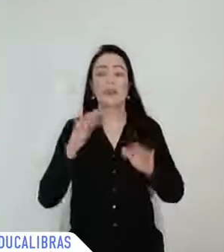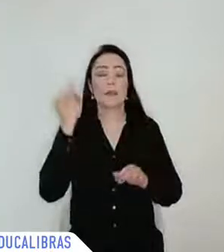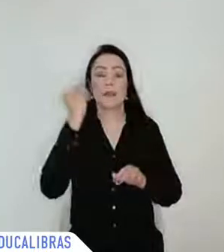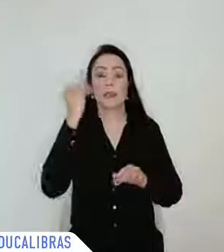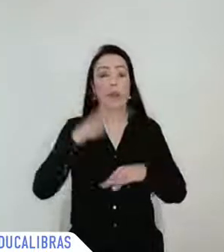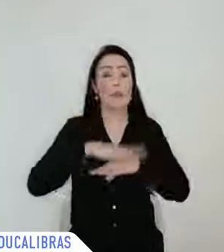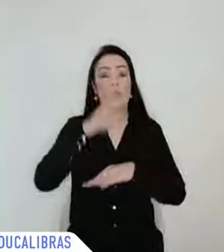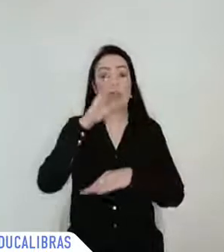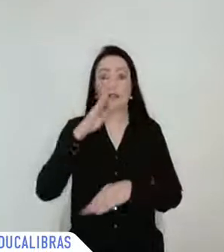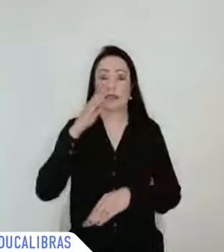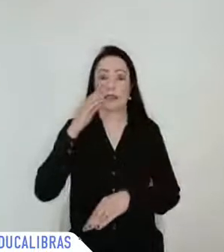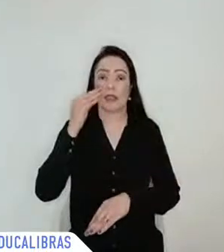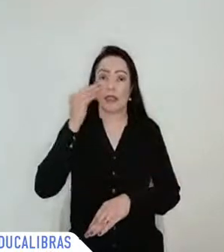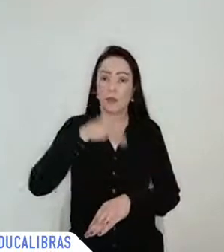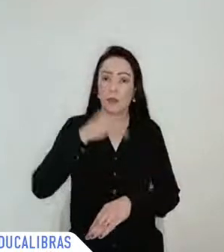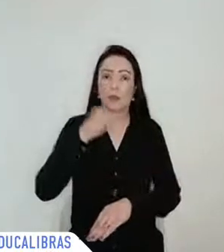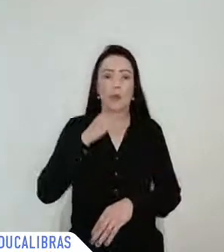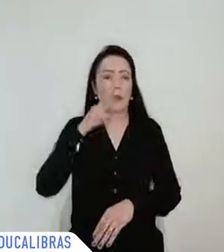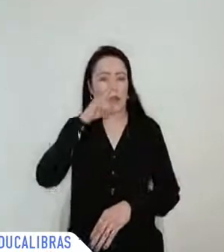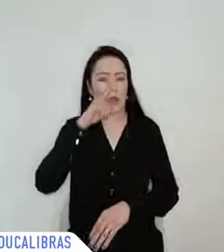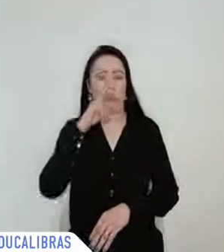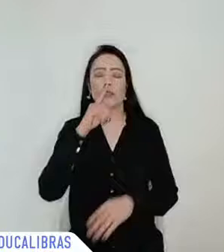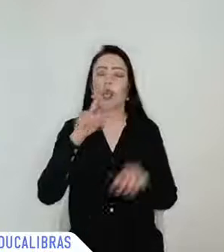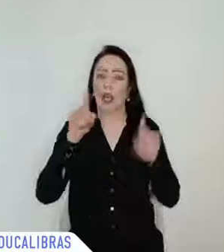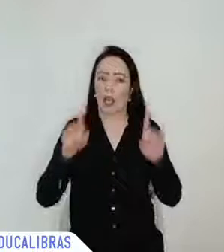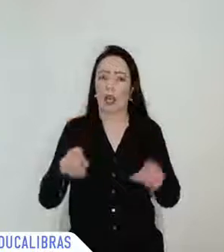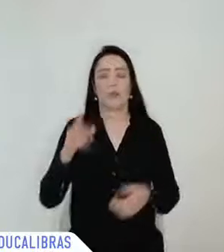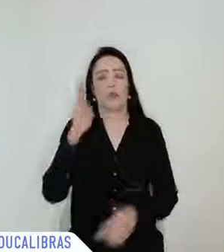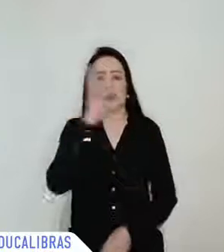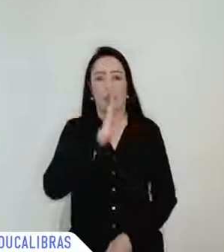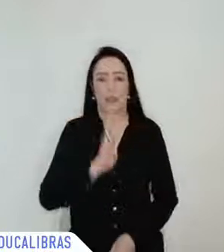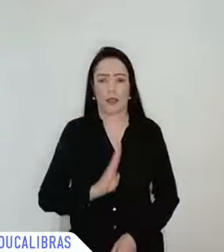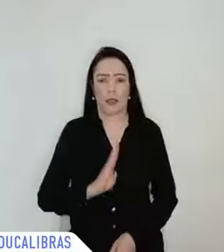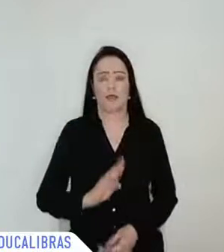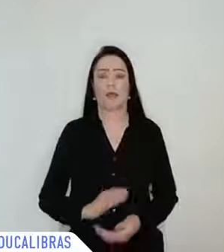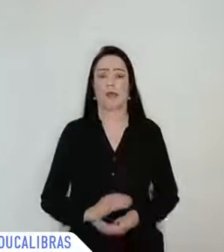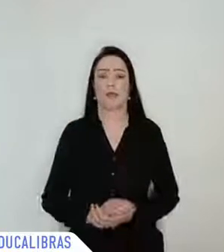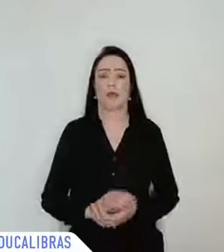But it's important to say that the most vulnerable journalists in Brazil